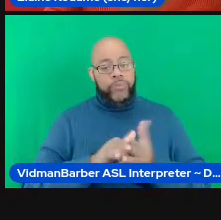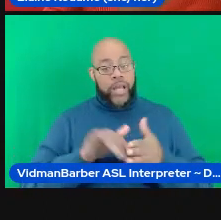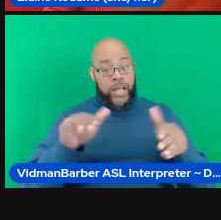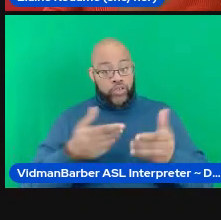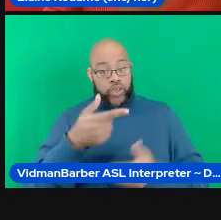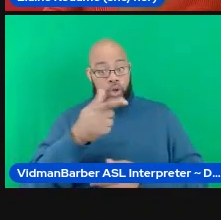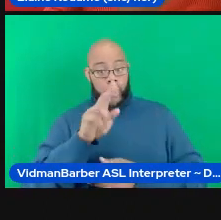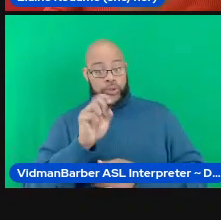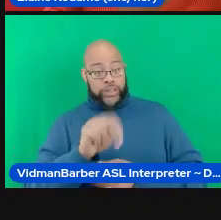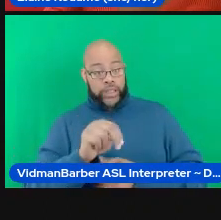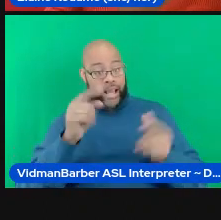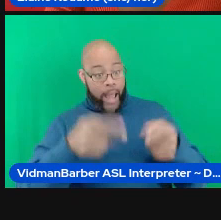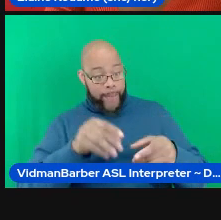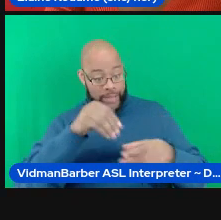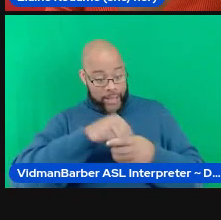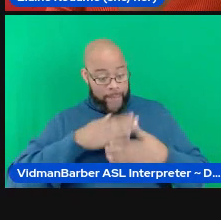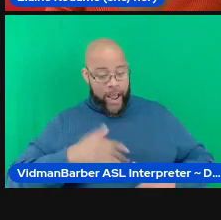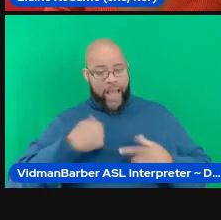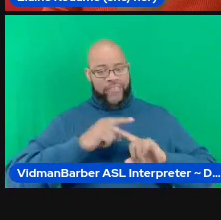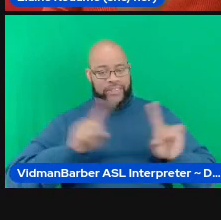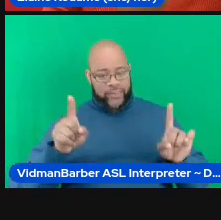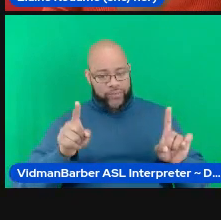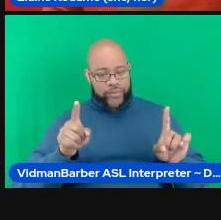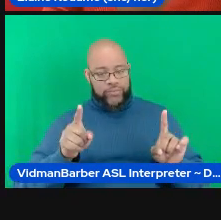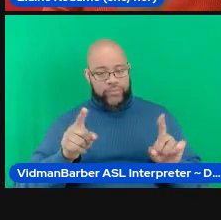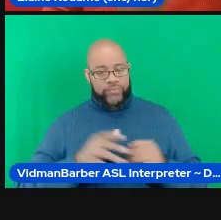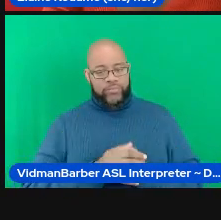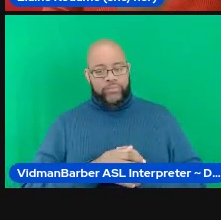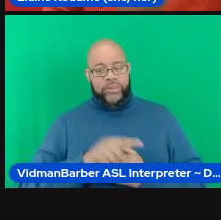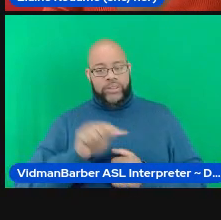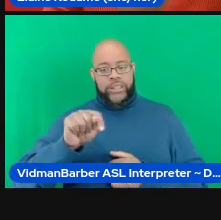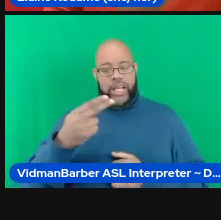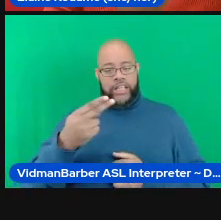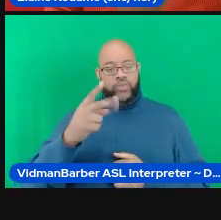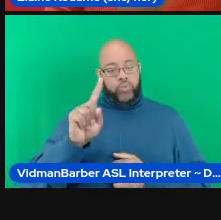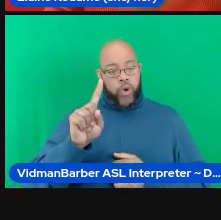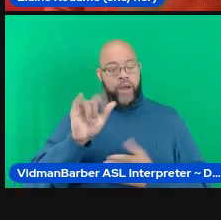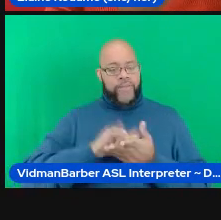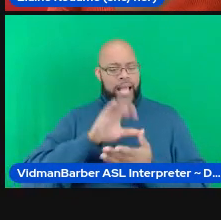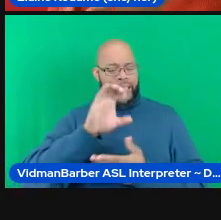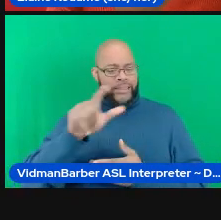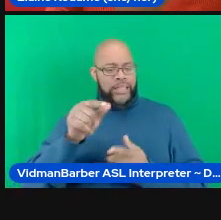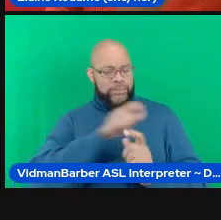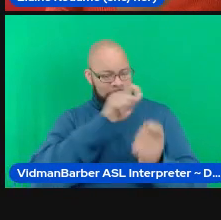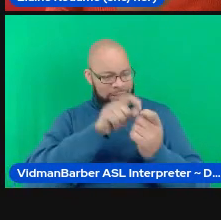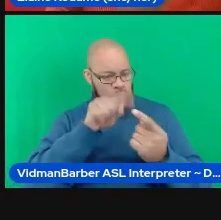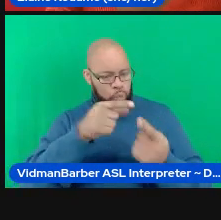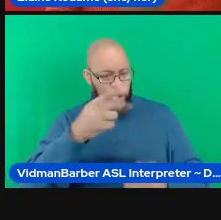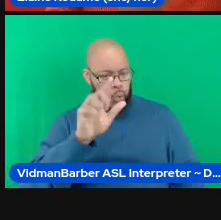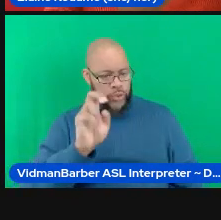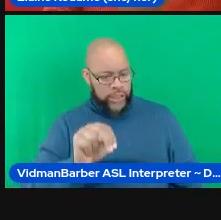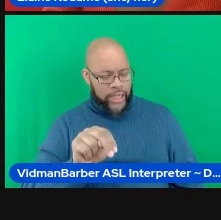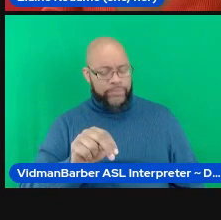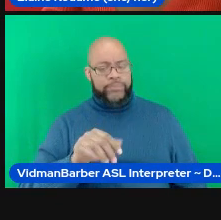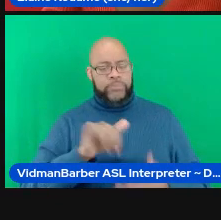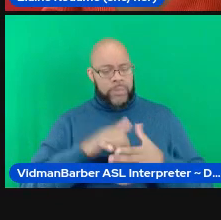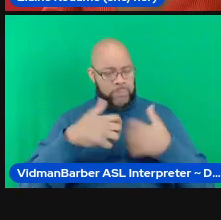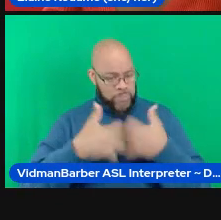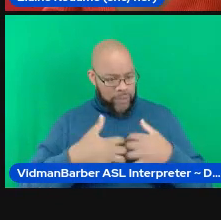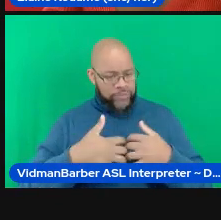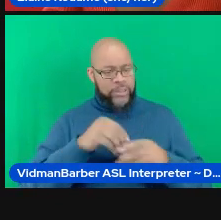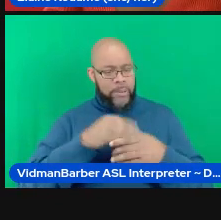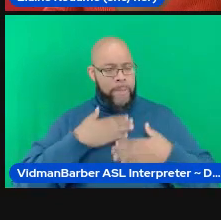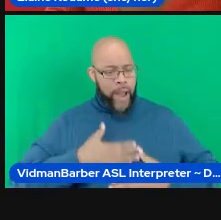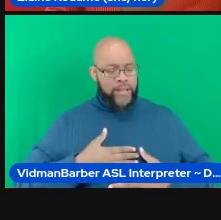have differentiation of Th1 T cells that are specific to gluten. These are inflammatory T cells.